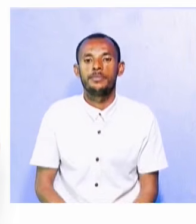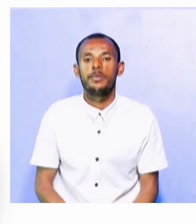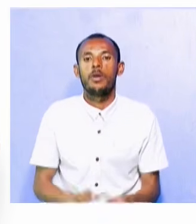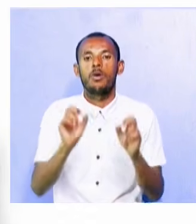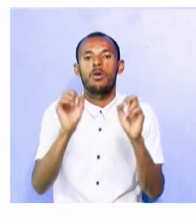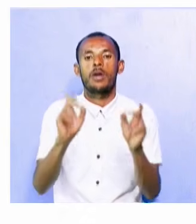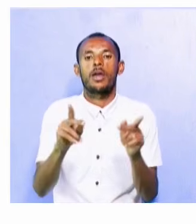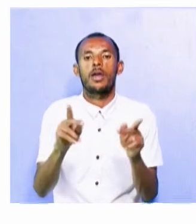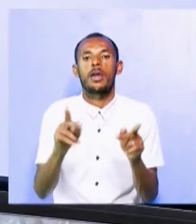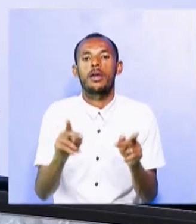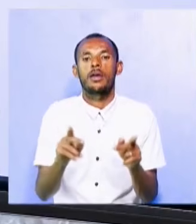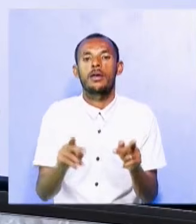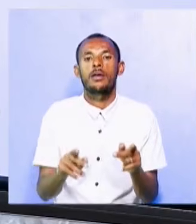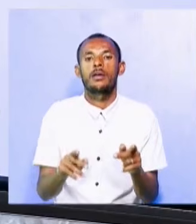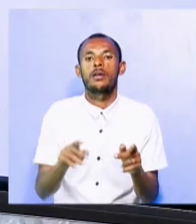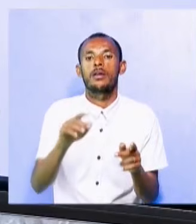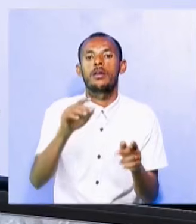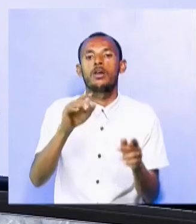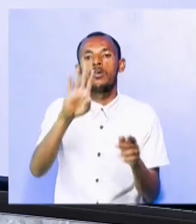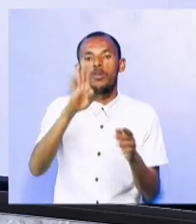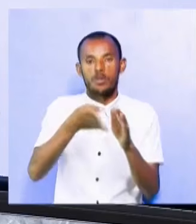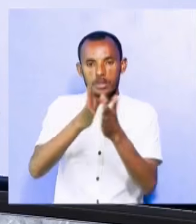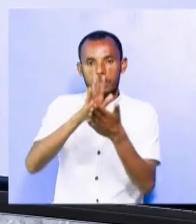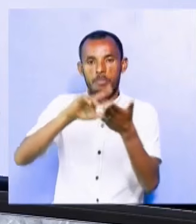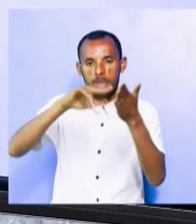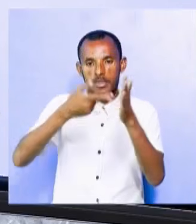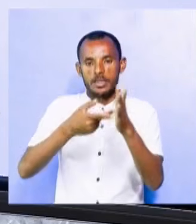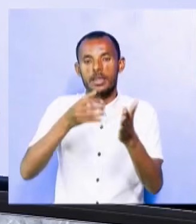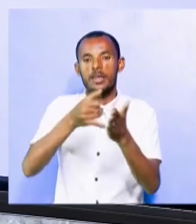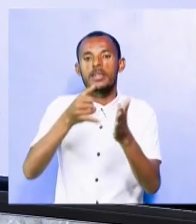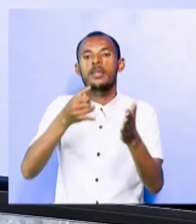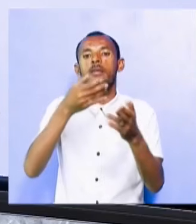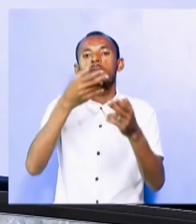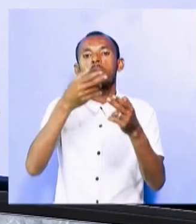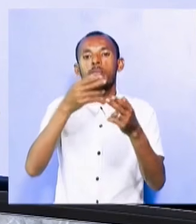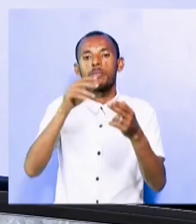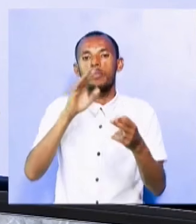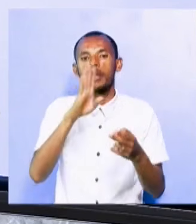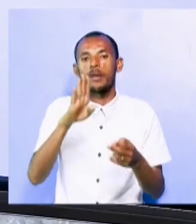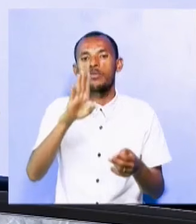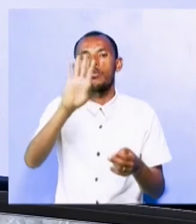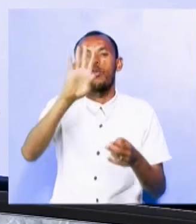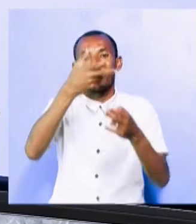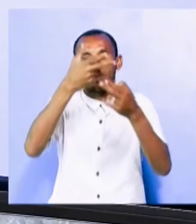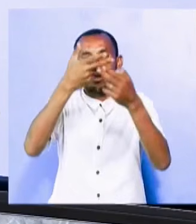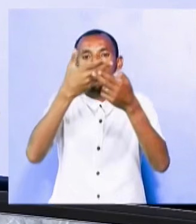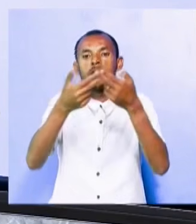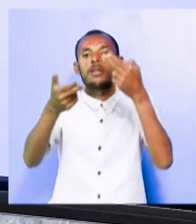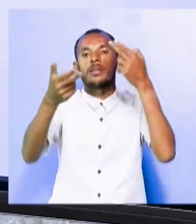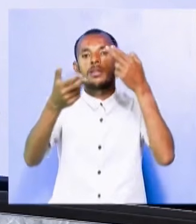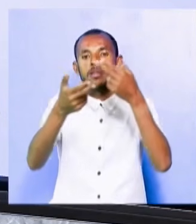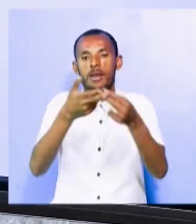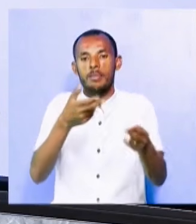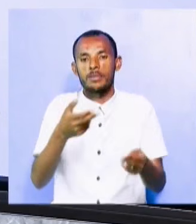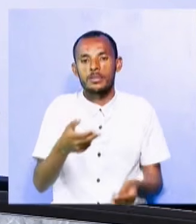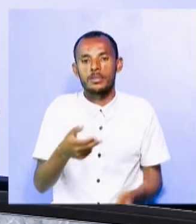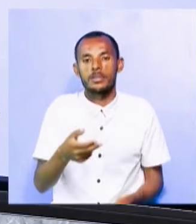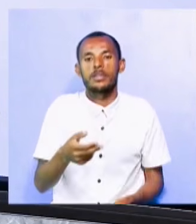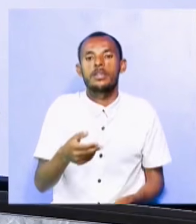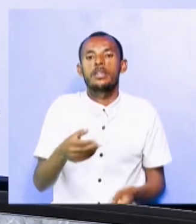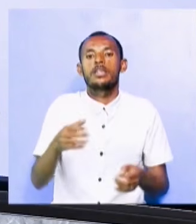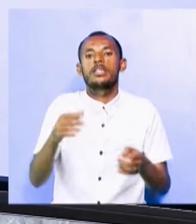Okay, quadrupled means it becomes fourfold or 4 times